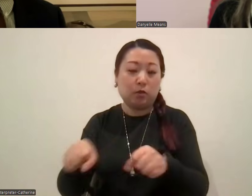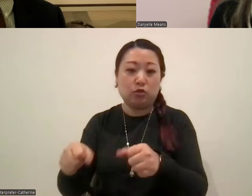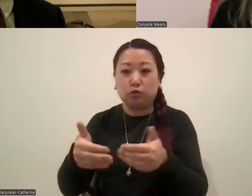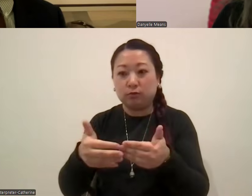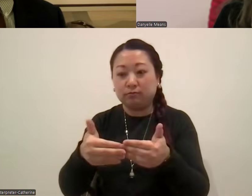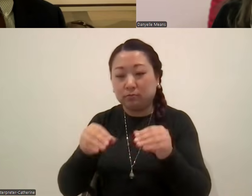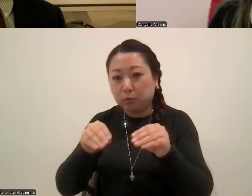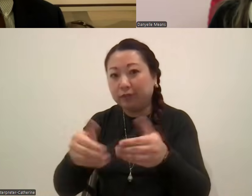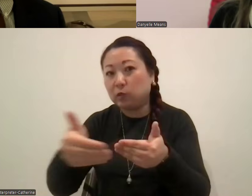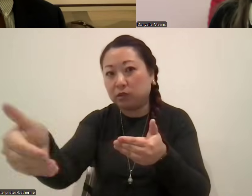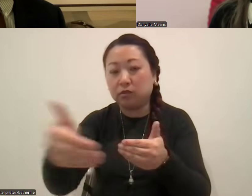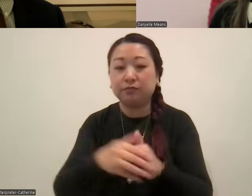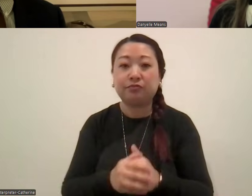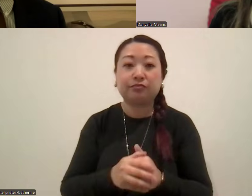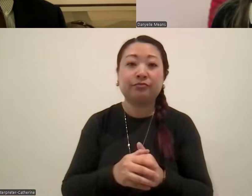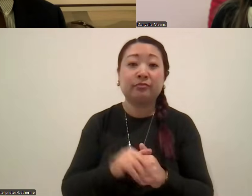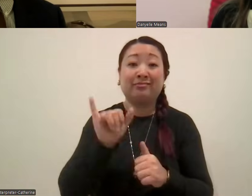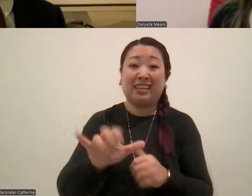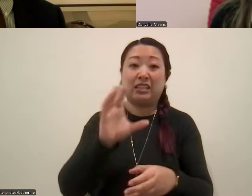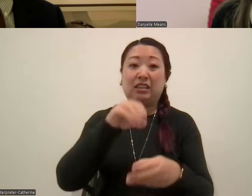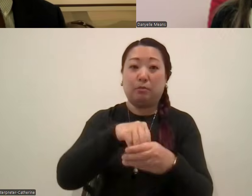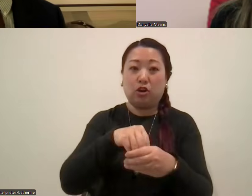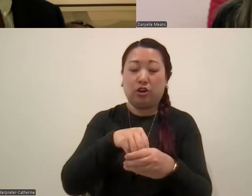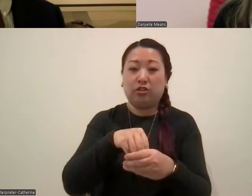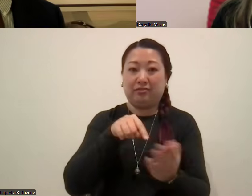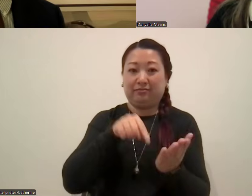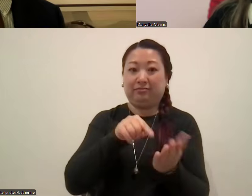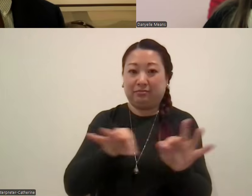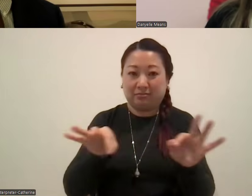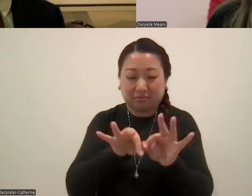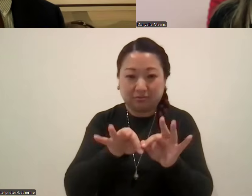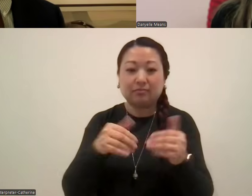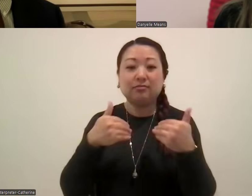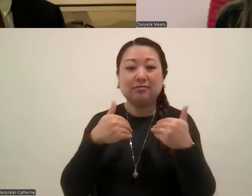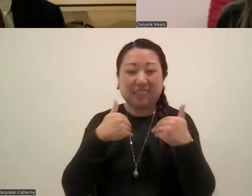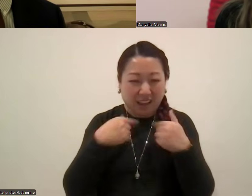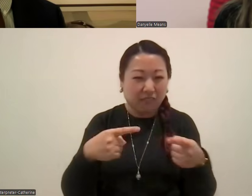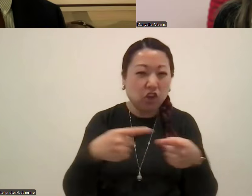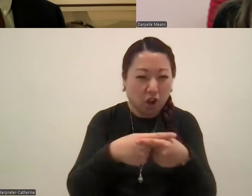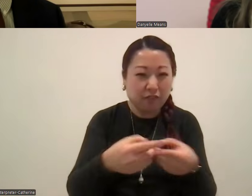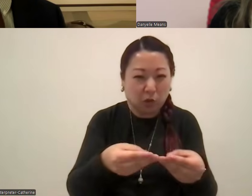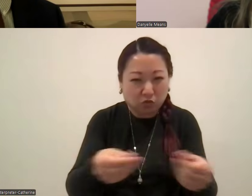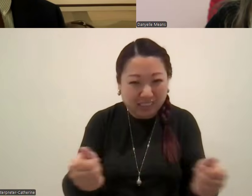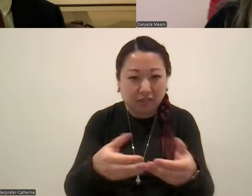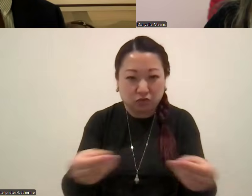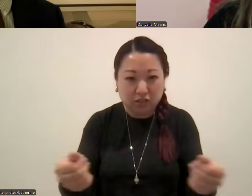think that's part of it. There is conflict resolution. There is a lot of